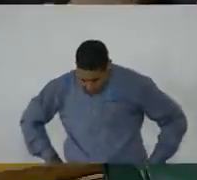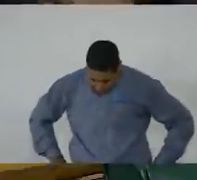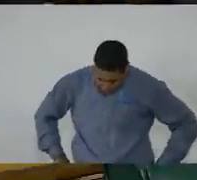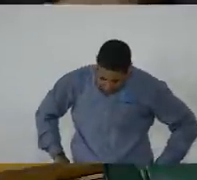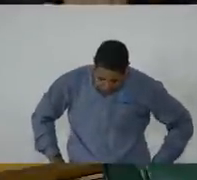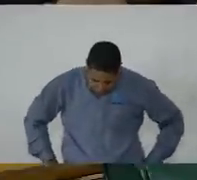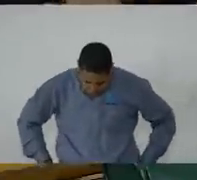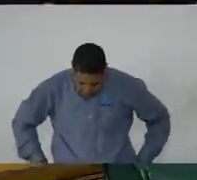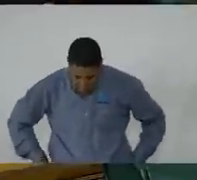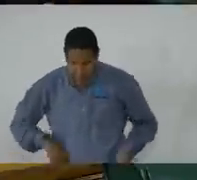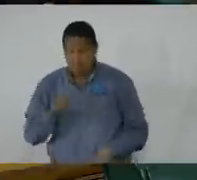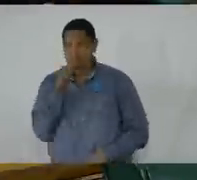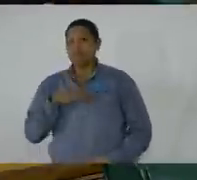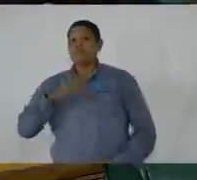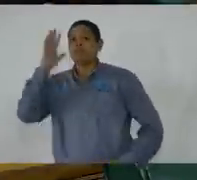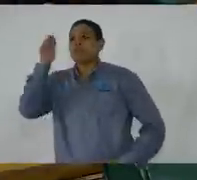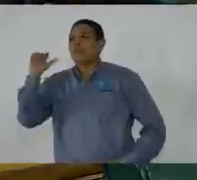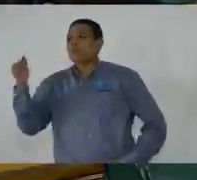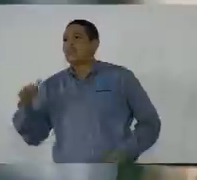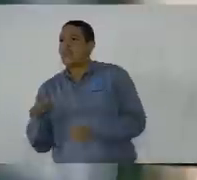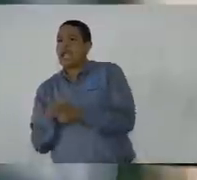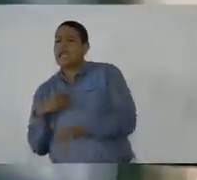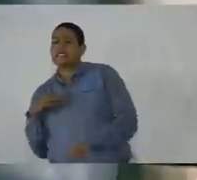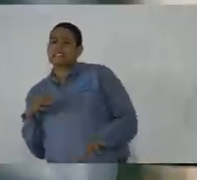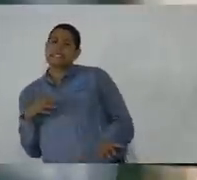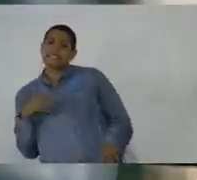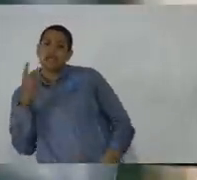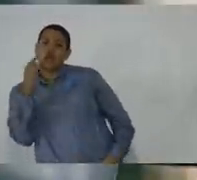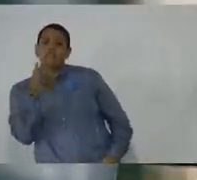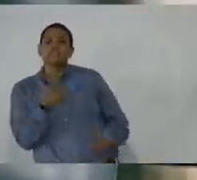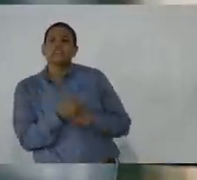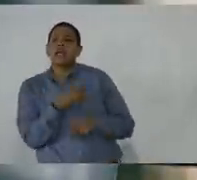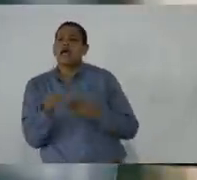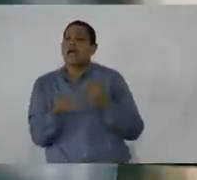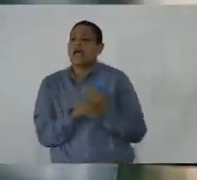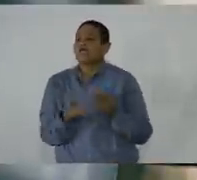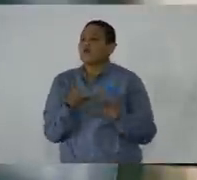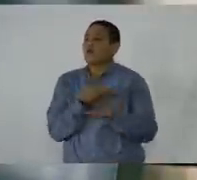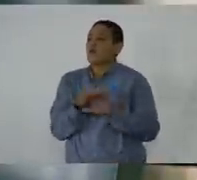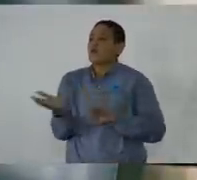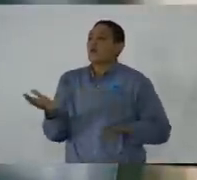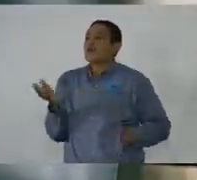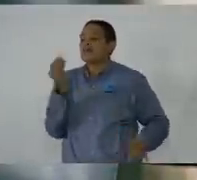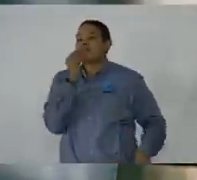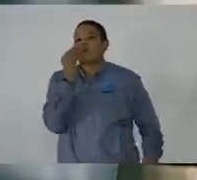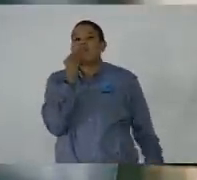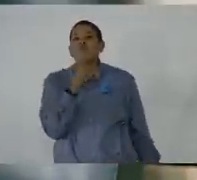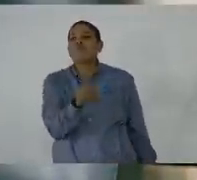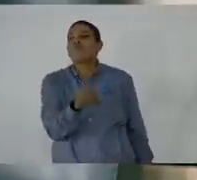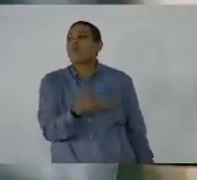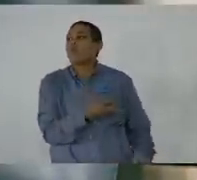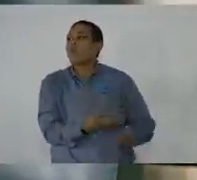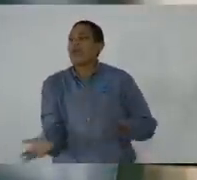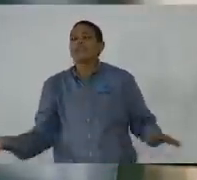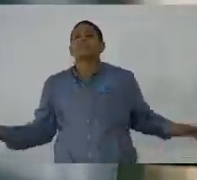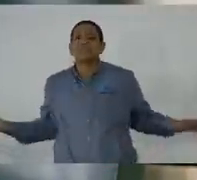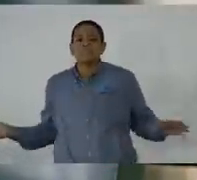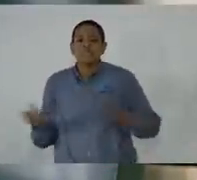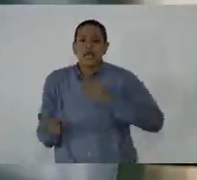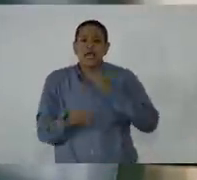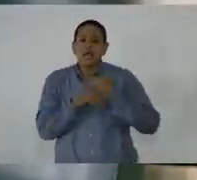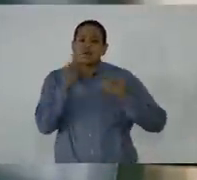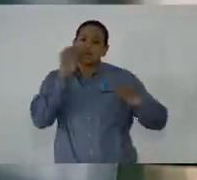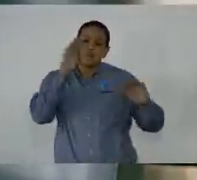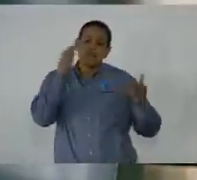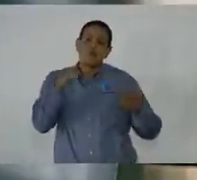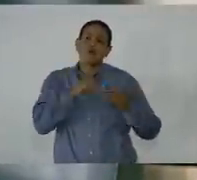Madam Speaker, another area of concern is the wastage of feed, Minister Terrylang, which will be addressed